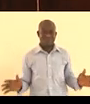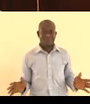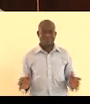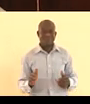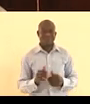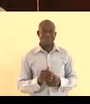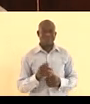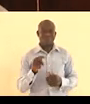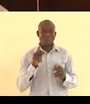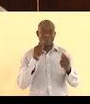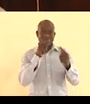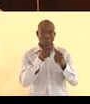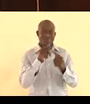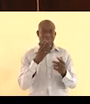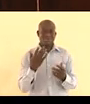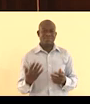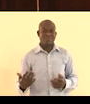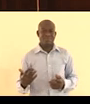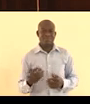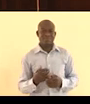generally, the point there is